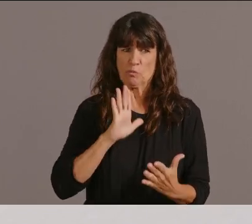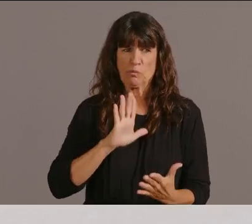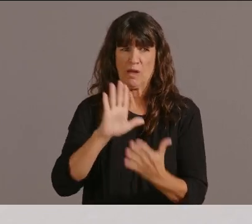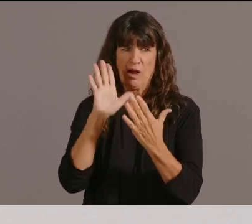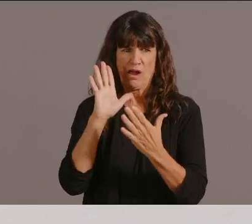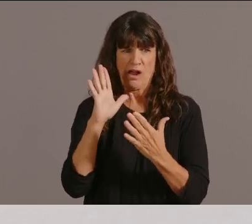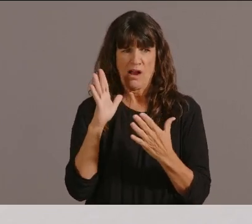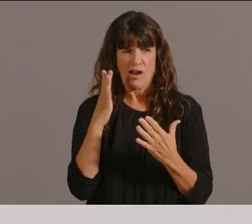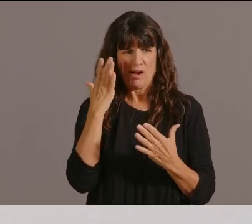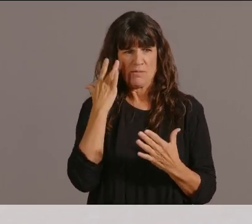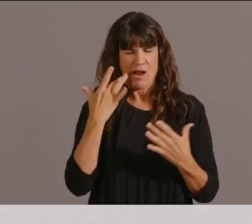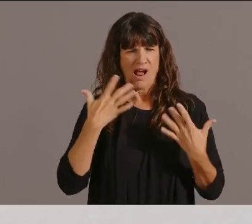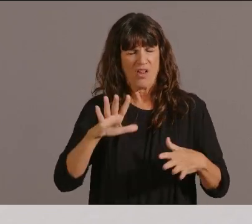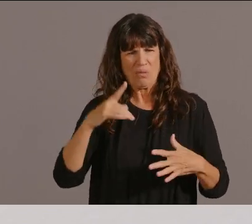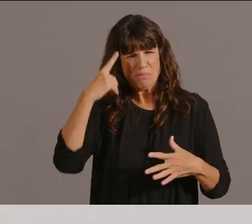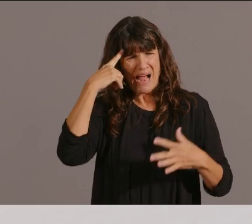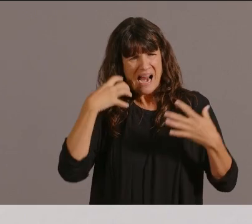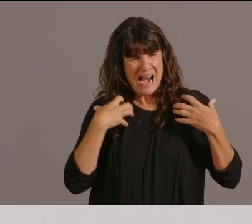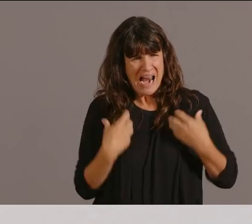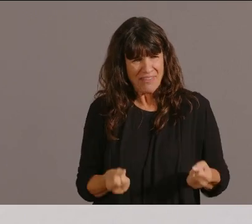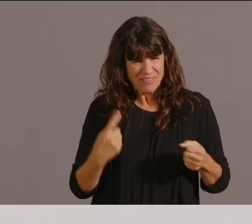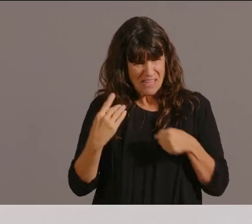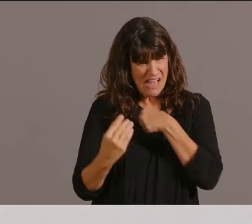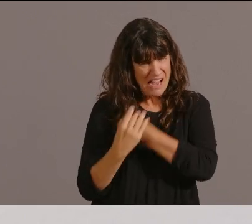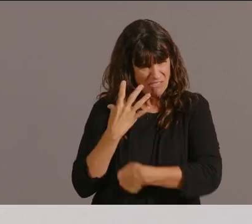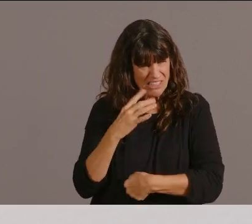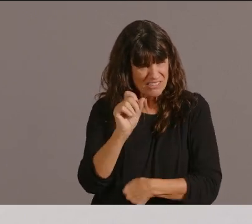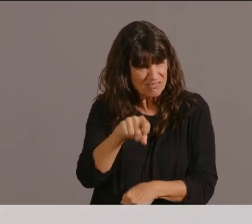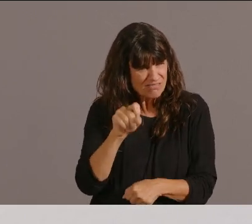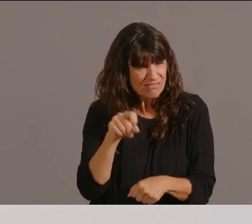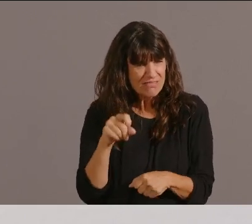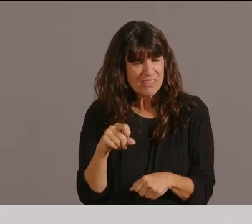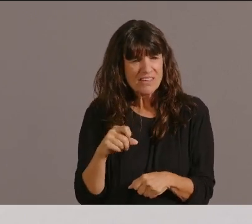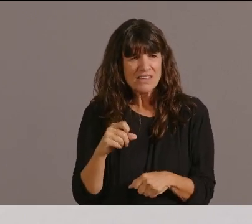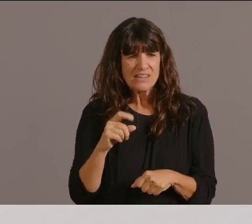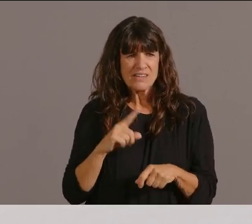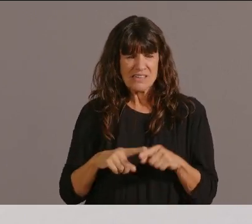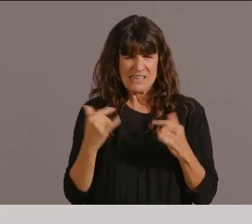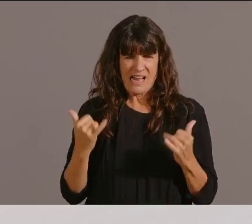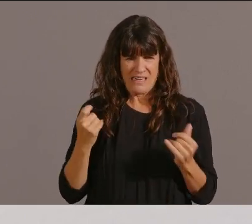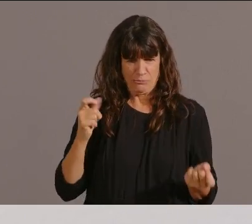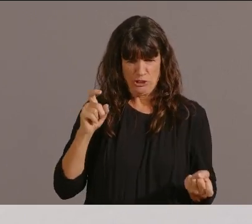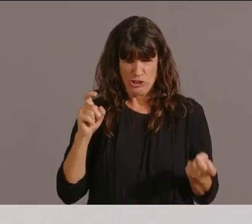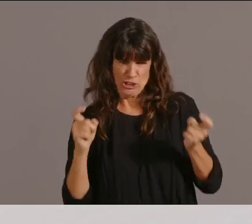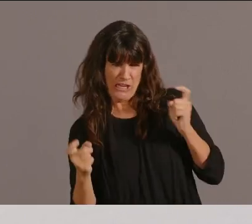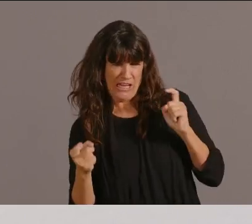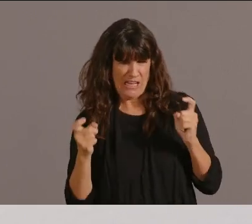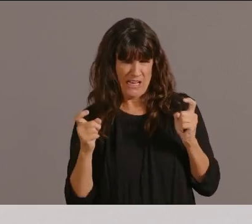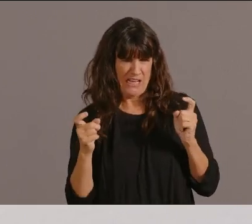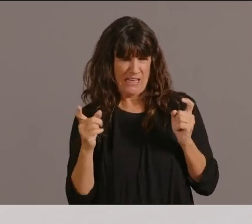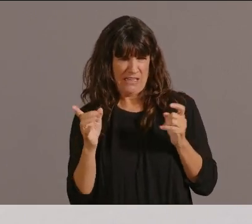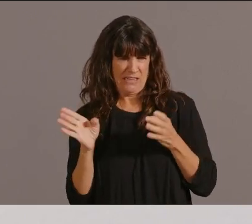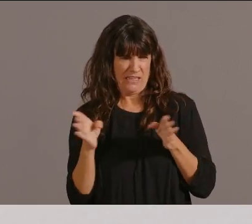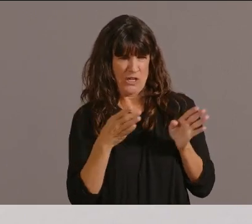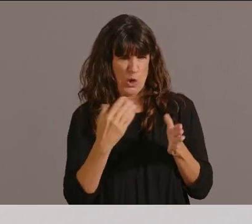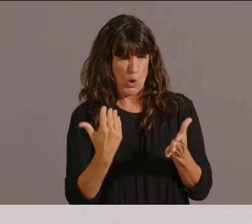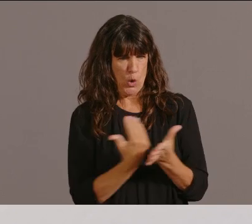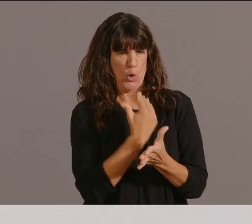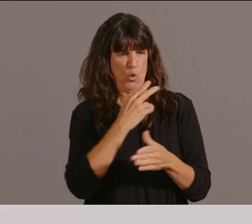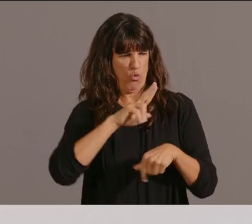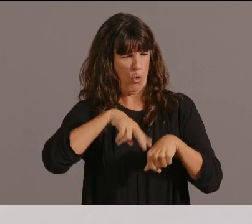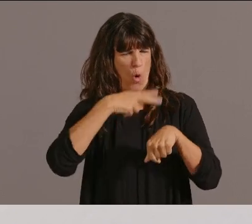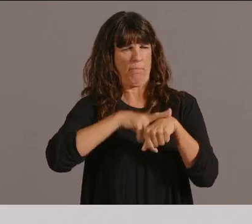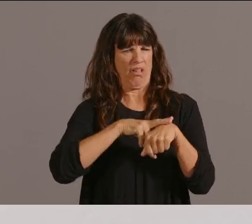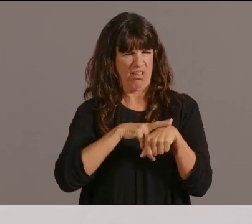mental health, people's mental health. As we kind of shift again to a new normal, is the state going to